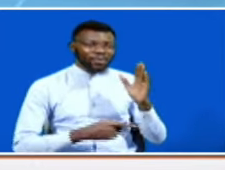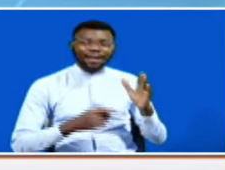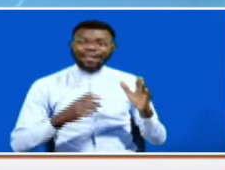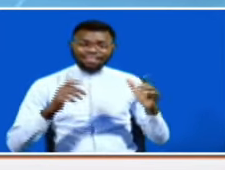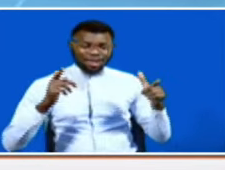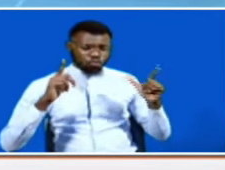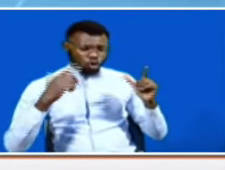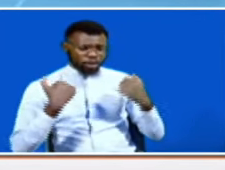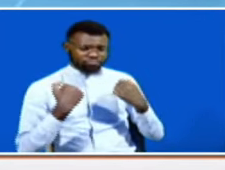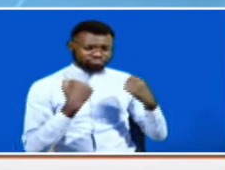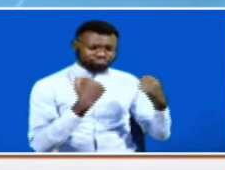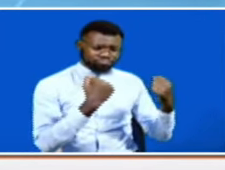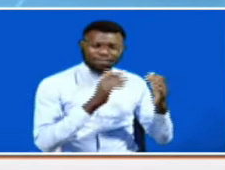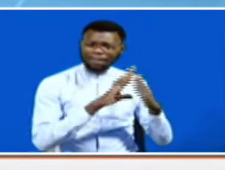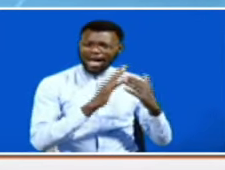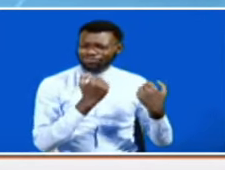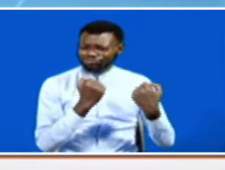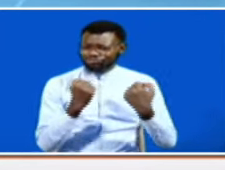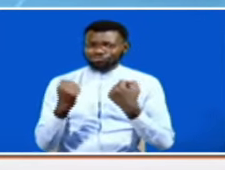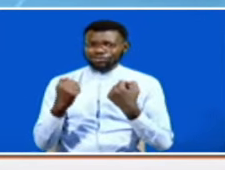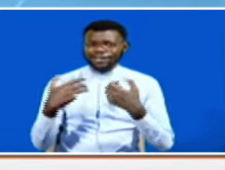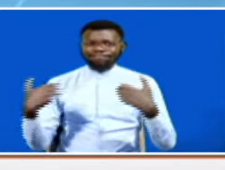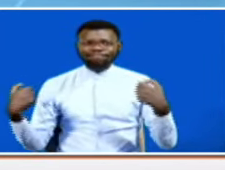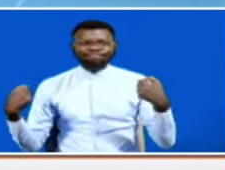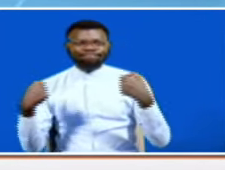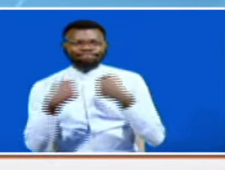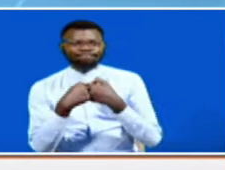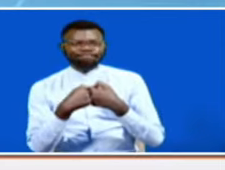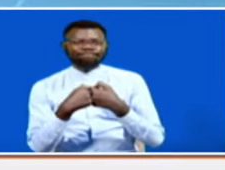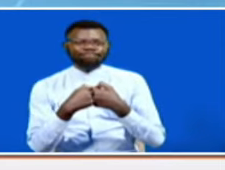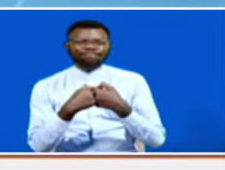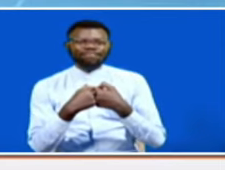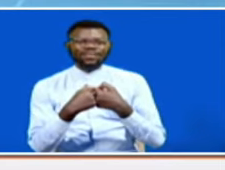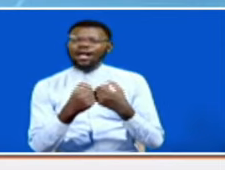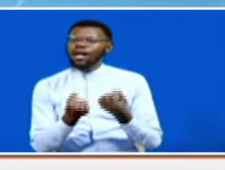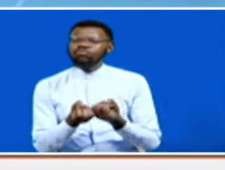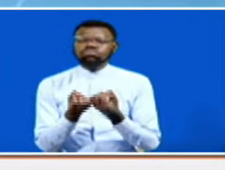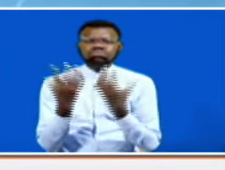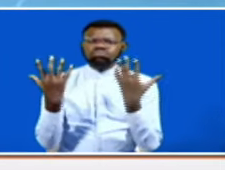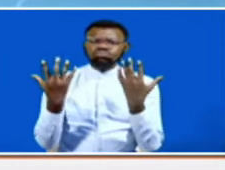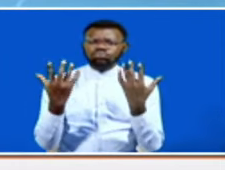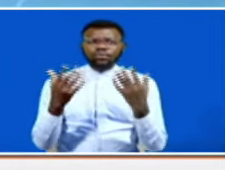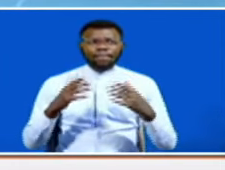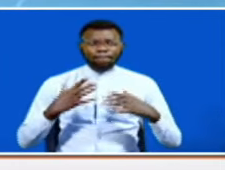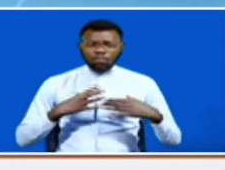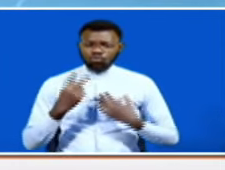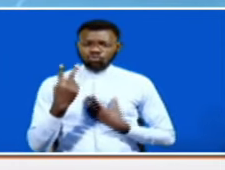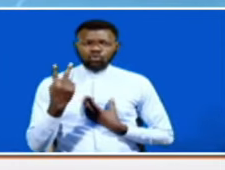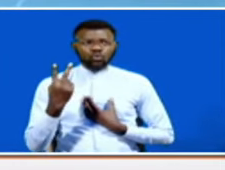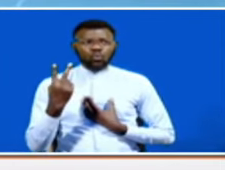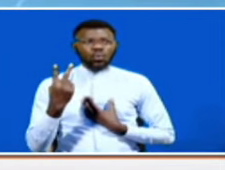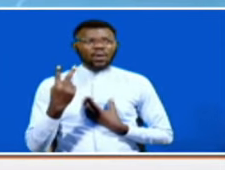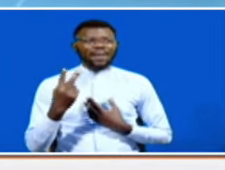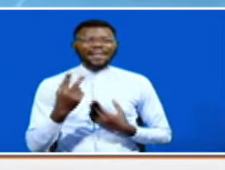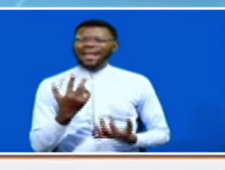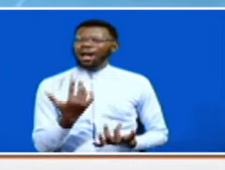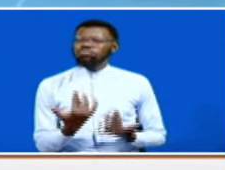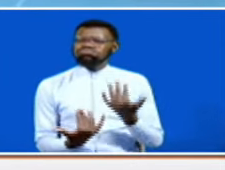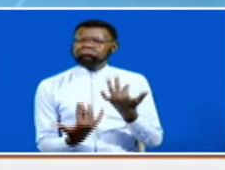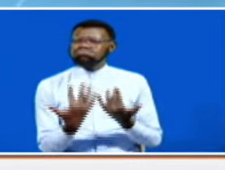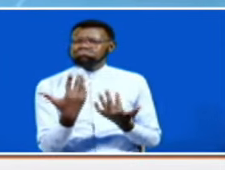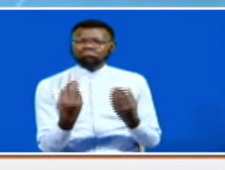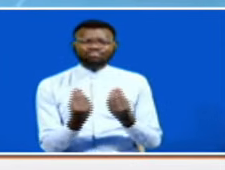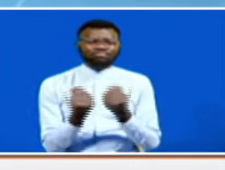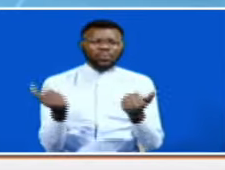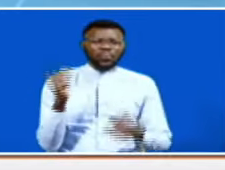head-on, leading to an explosion that destroyed the two vehicles. The bodies of the dead were burnt beyond recognition.